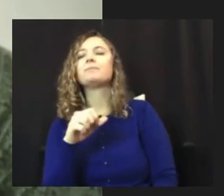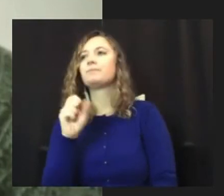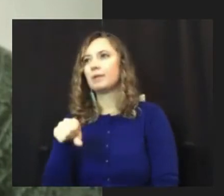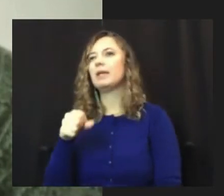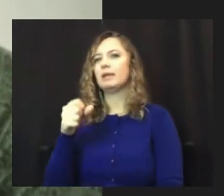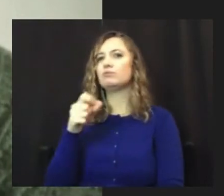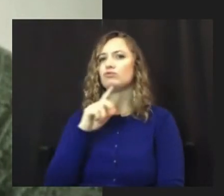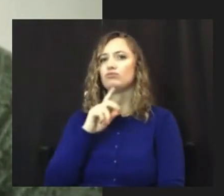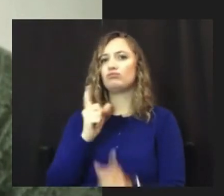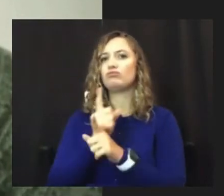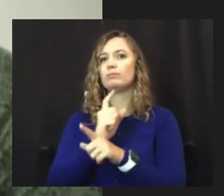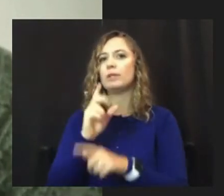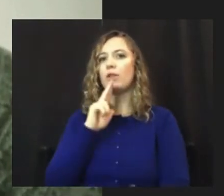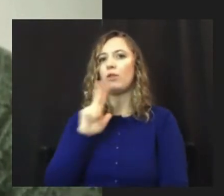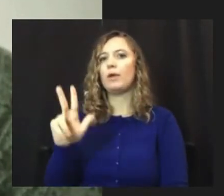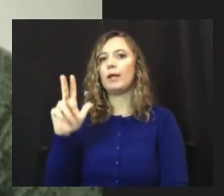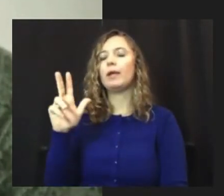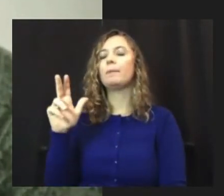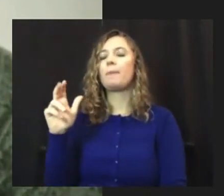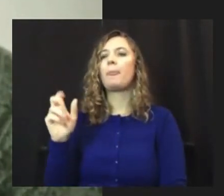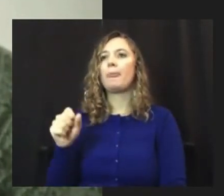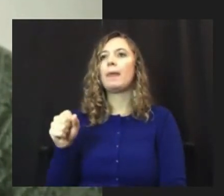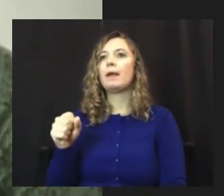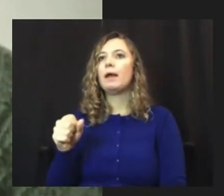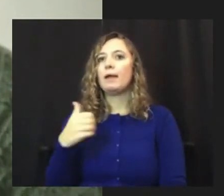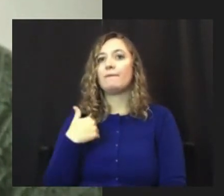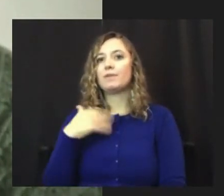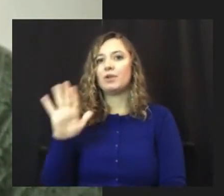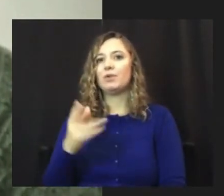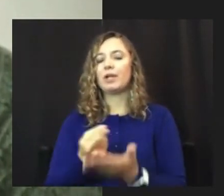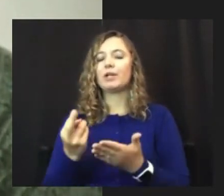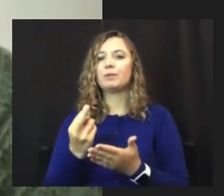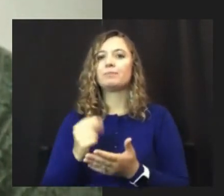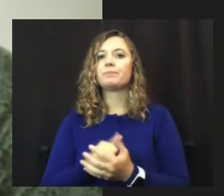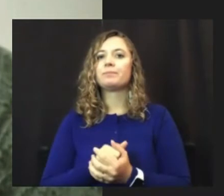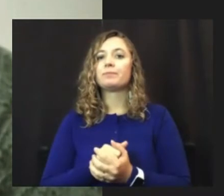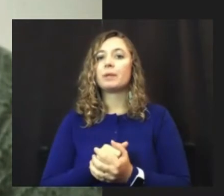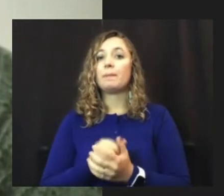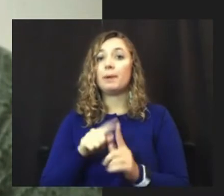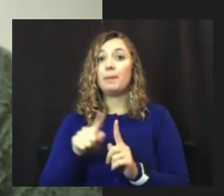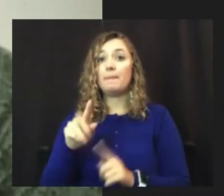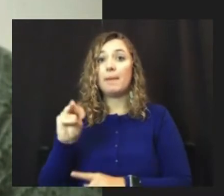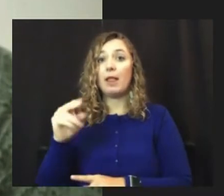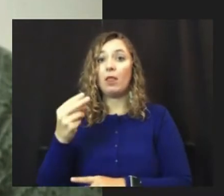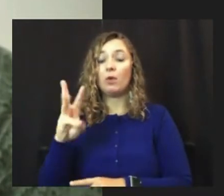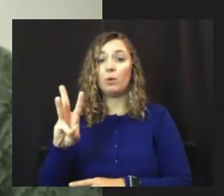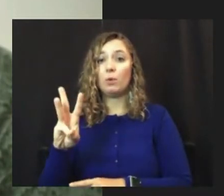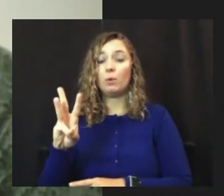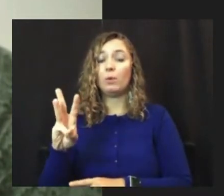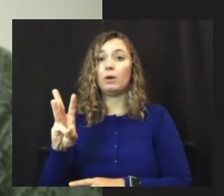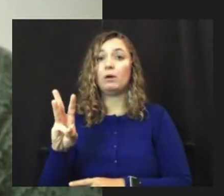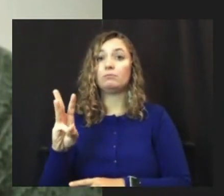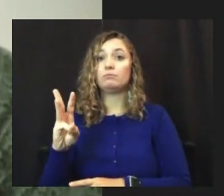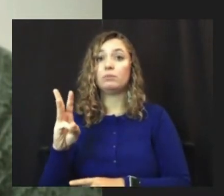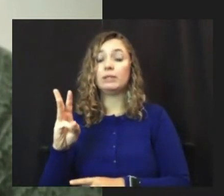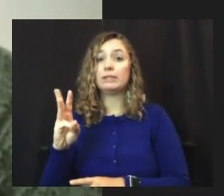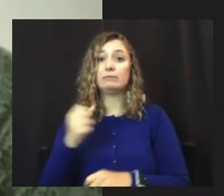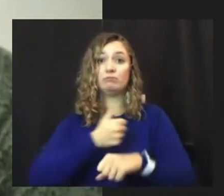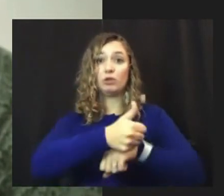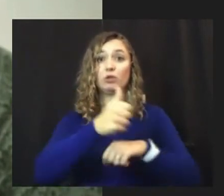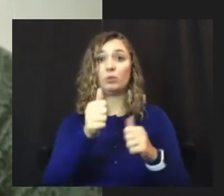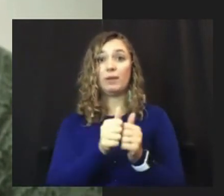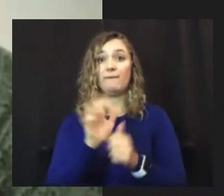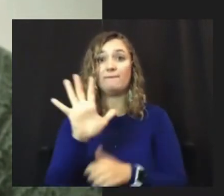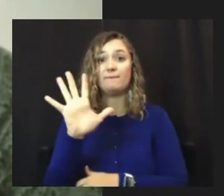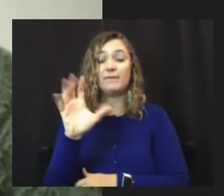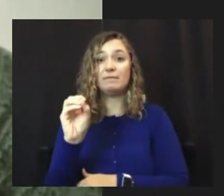So Matthew was sentenced to 50 years in prison and with